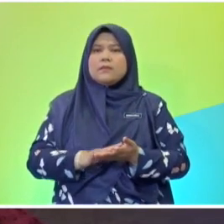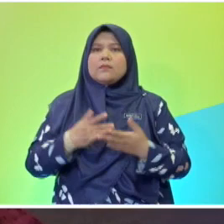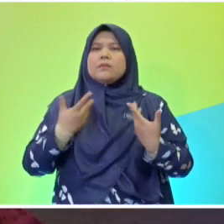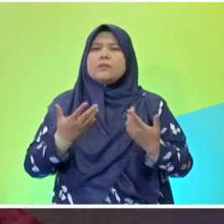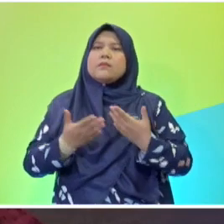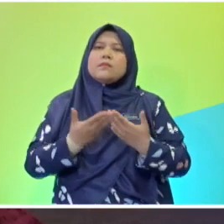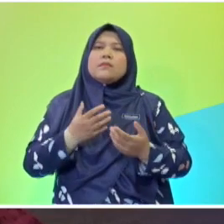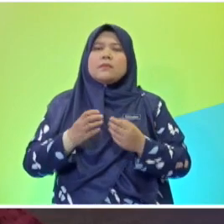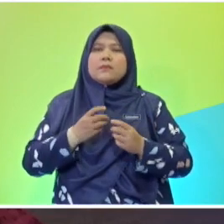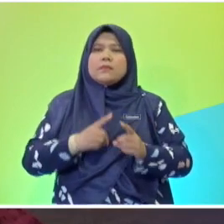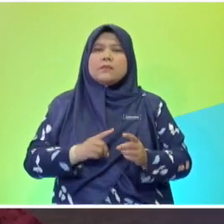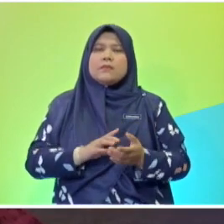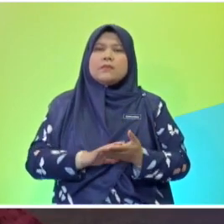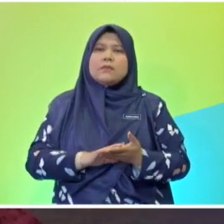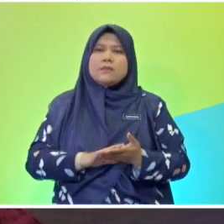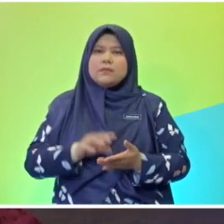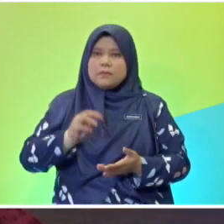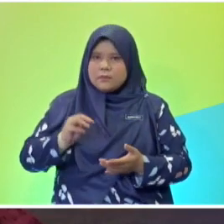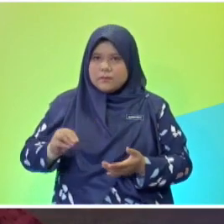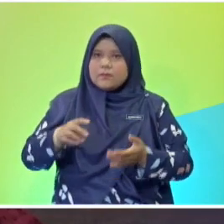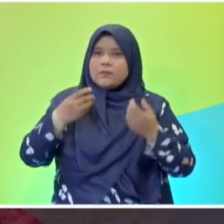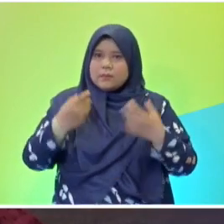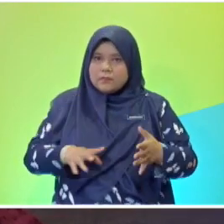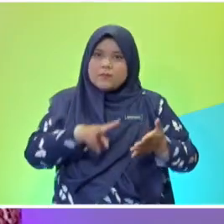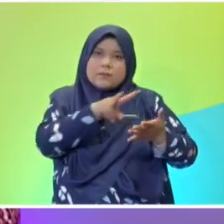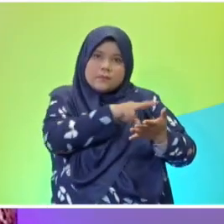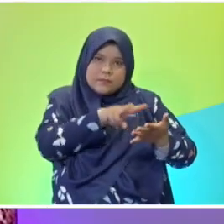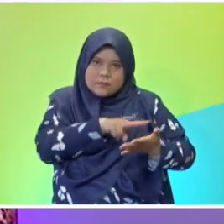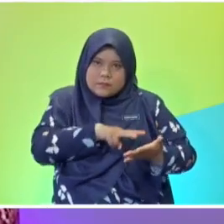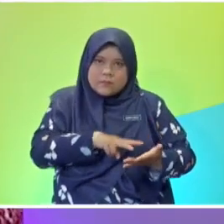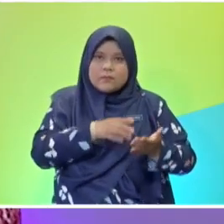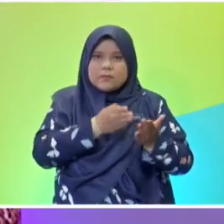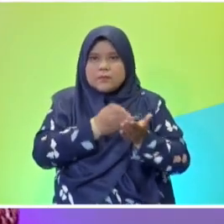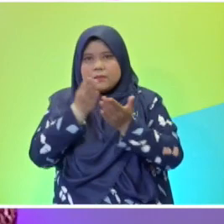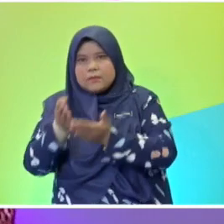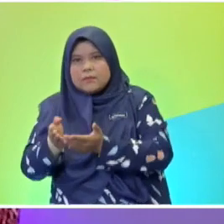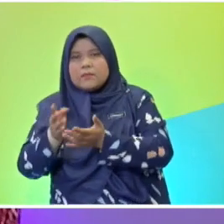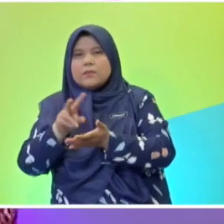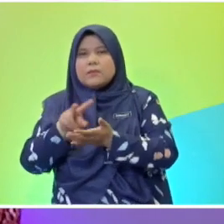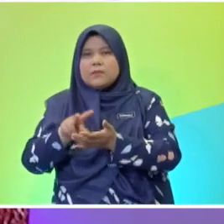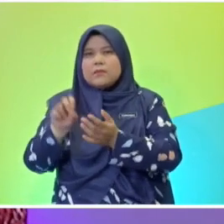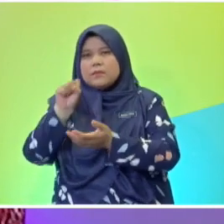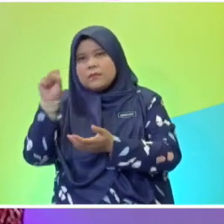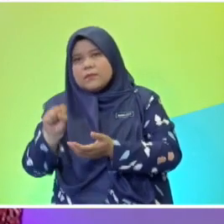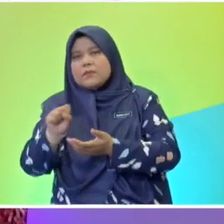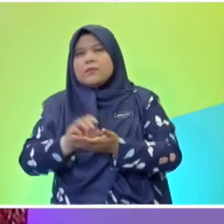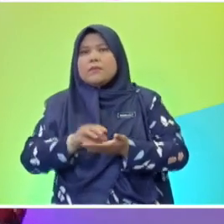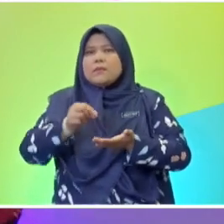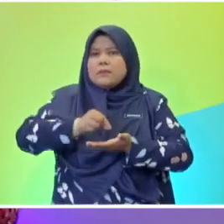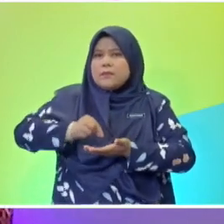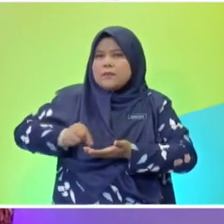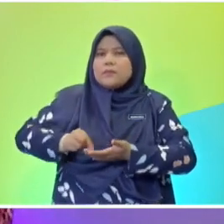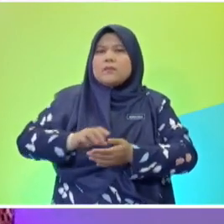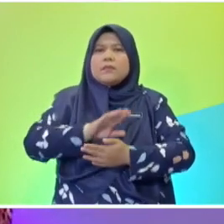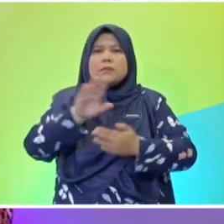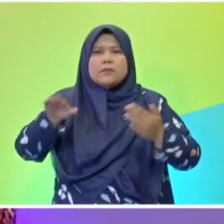actually, the students, when they read the question, they go through the question, when they attempt the question, they tend to write on